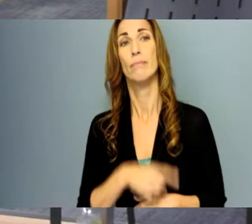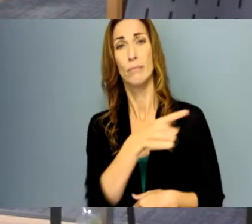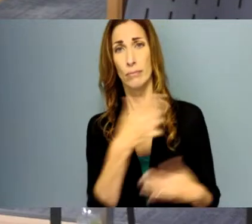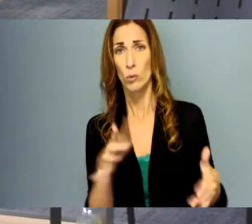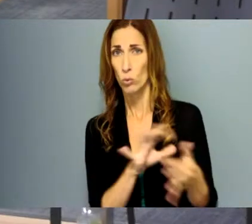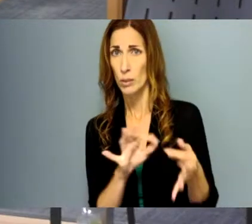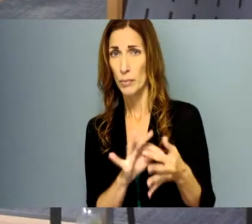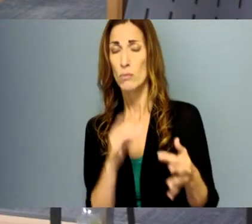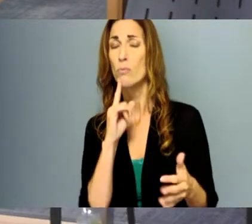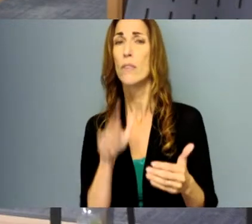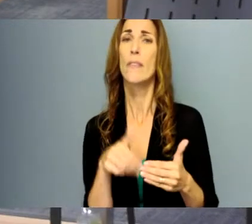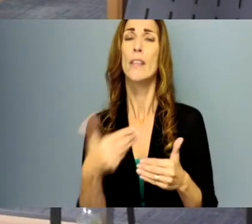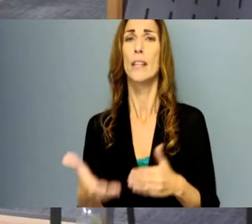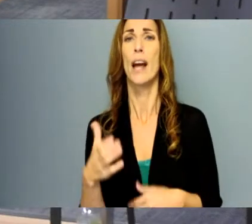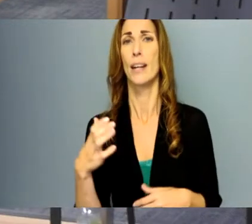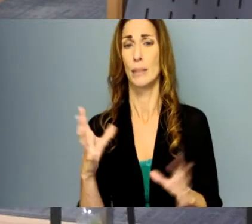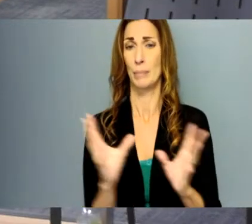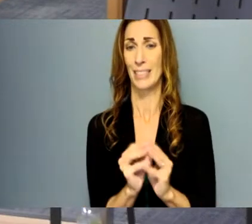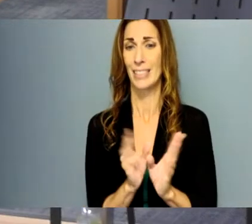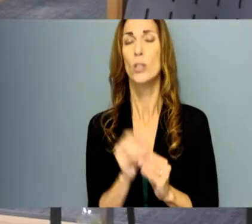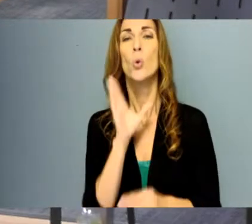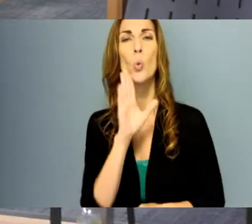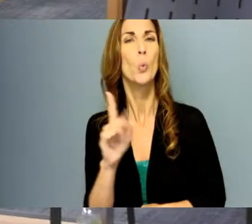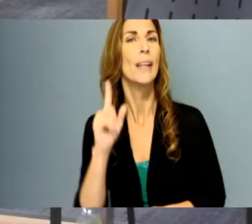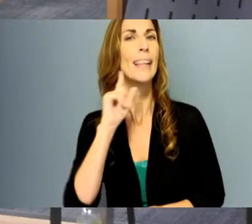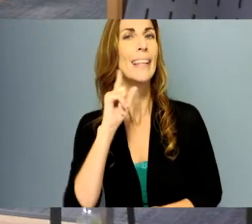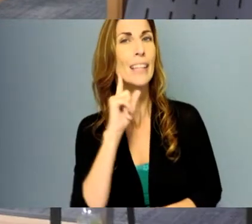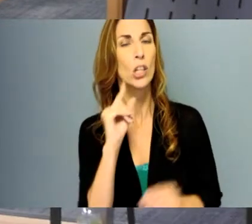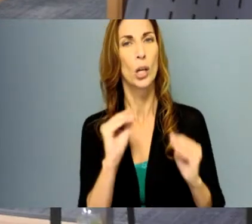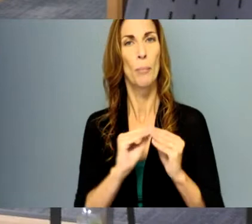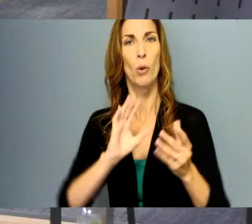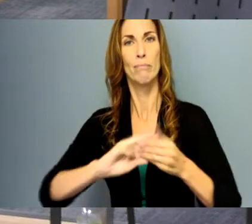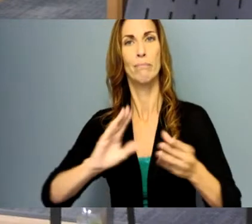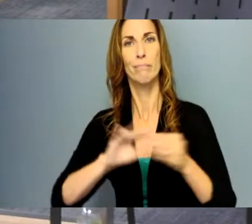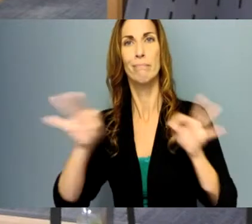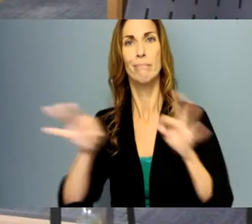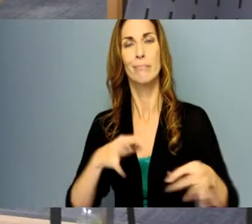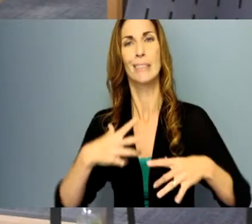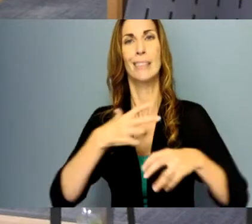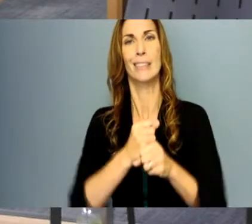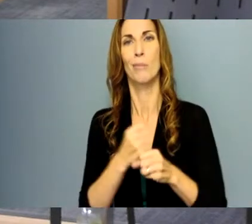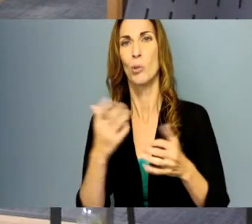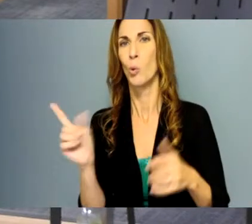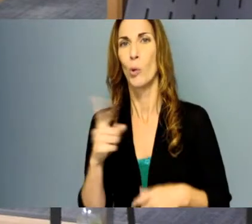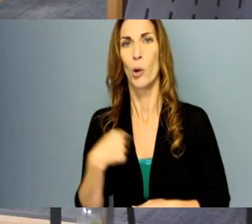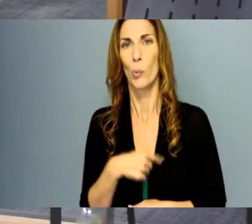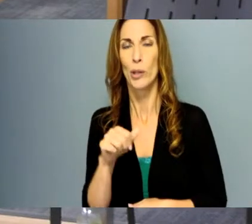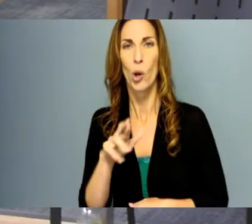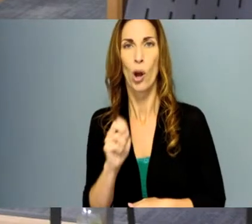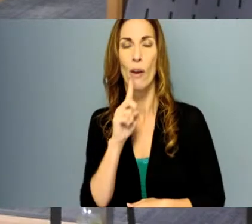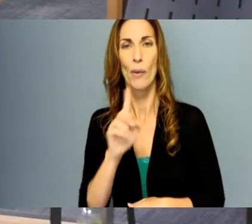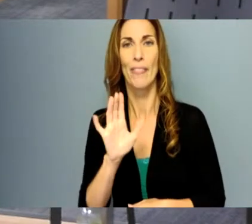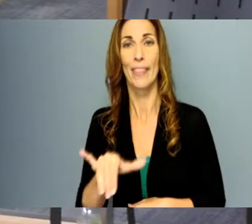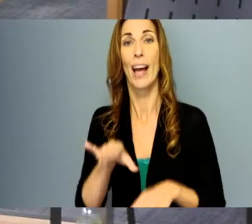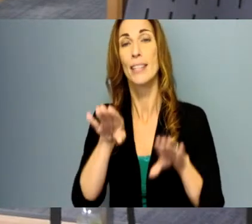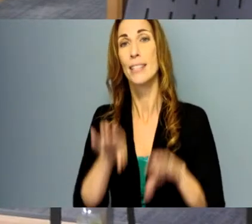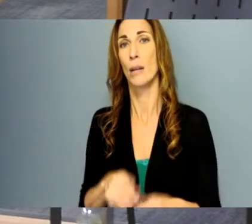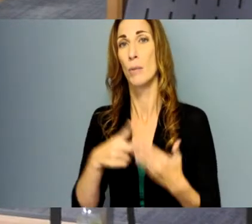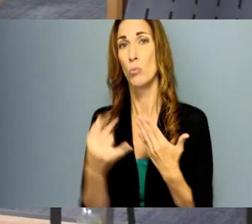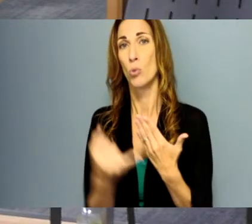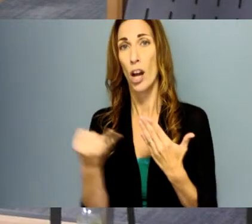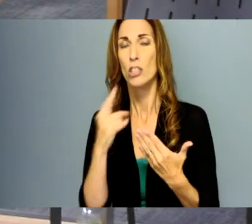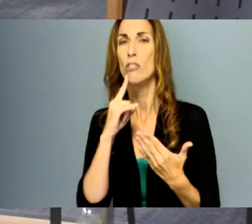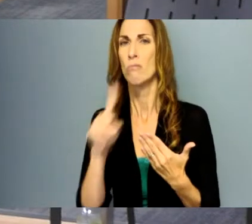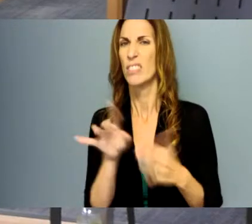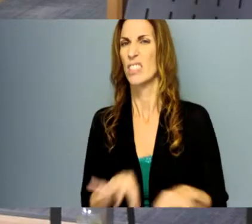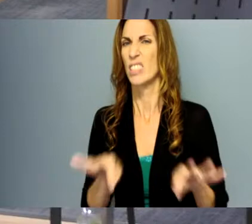the next commissioner meeting, you'll hear a summary of where we are with the opioid settlement project, which is quite significant